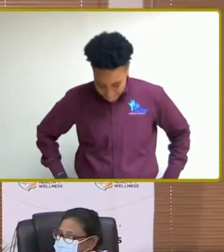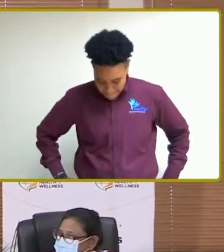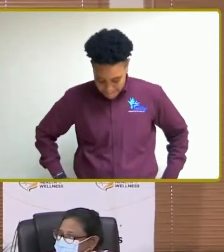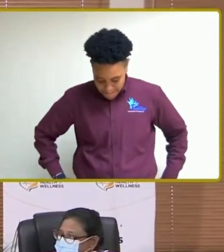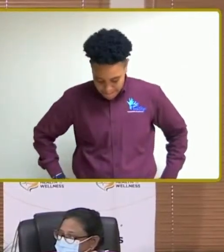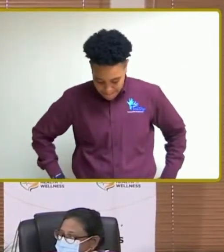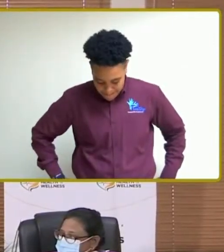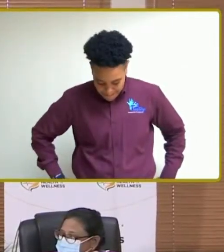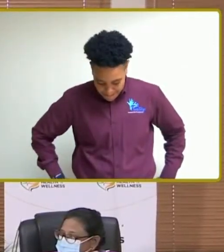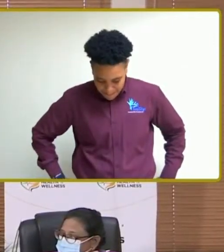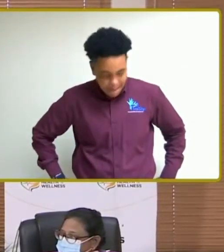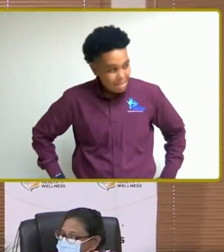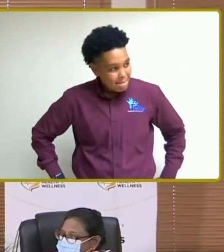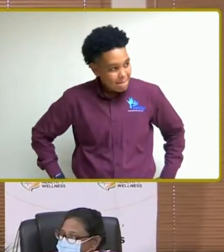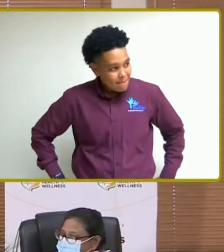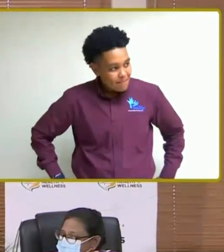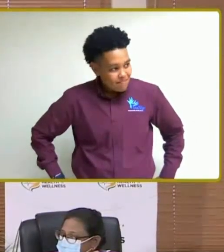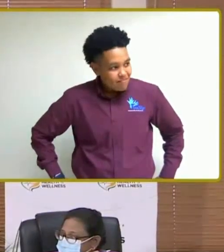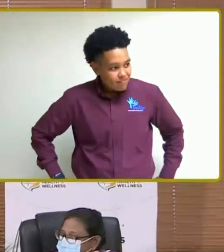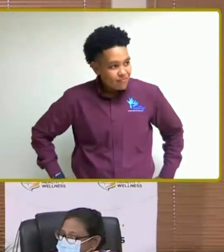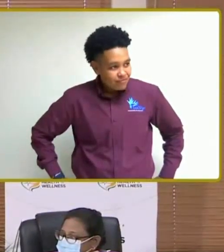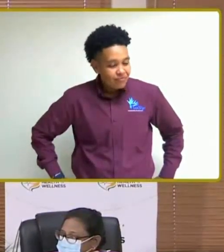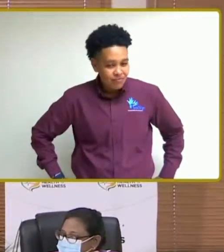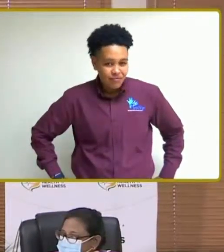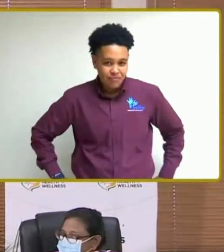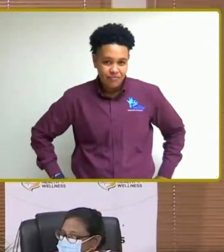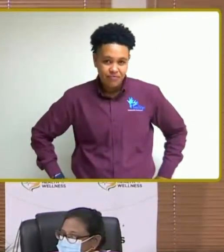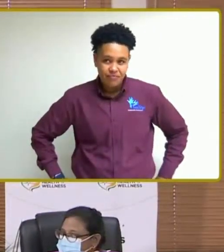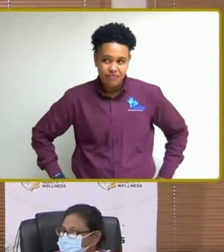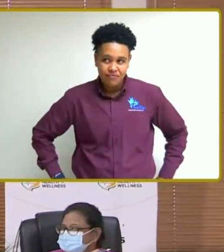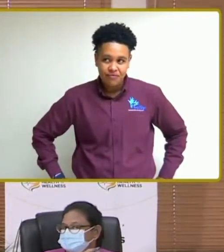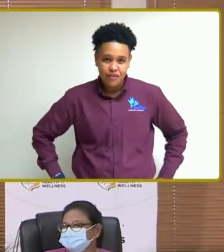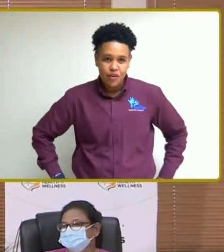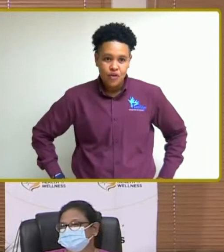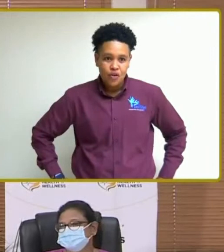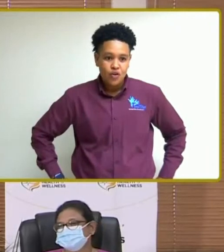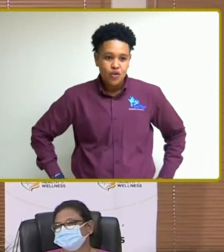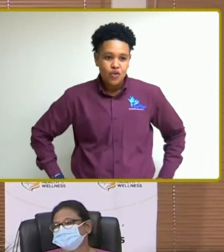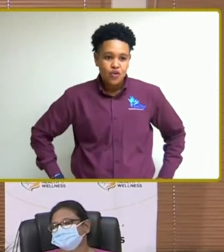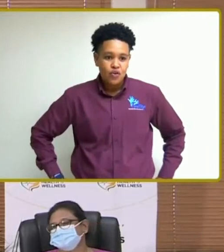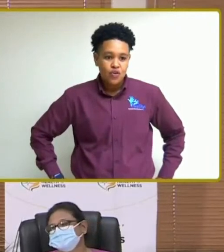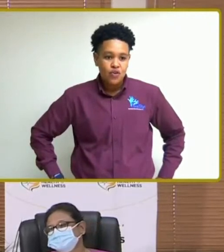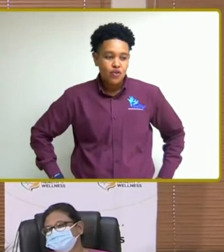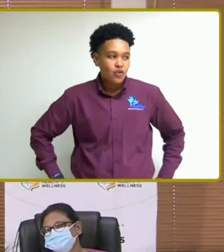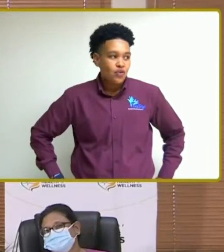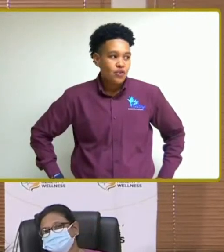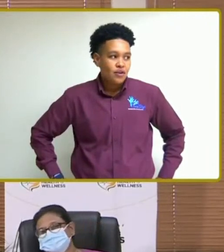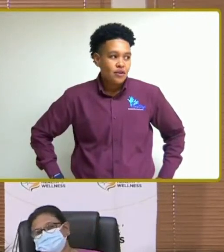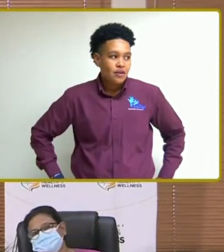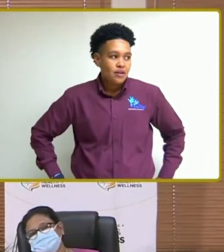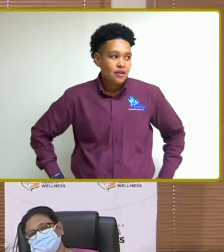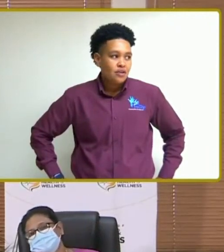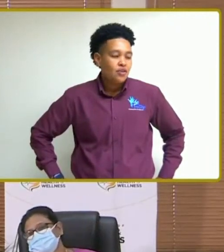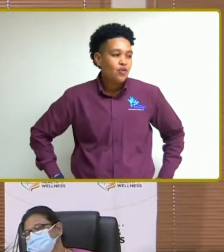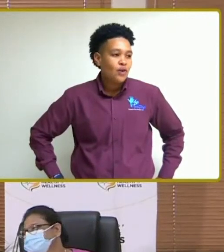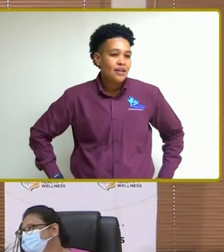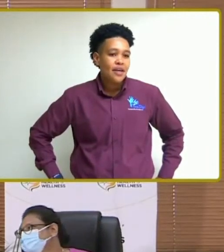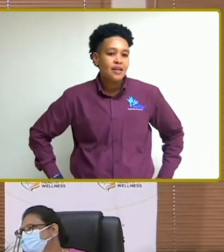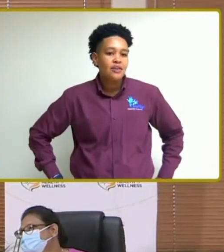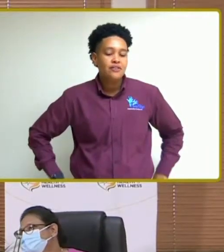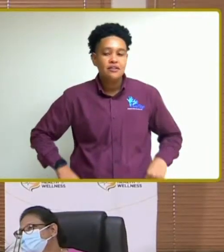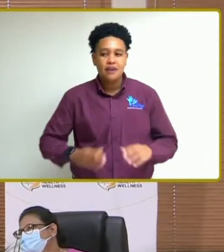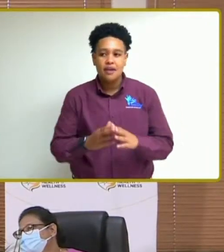If the leftover vaccines, At the end of the day. no, at the end of the day, Yes. no, not at the end of the day.